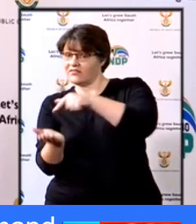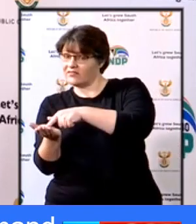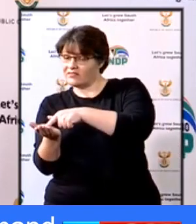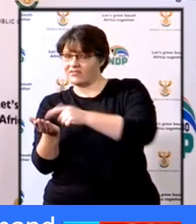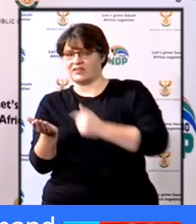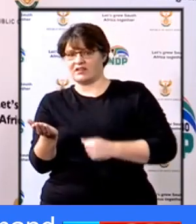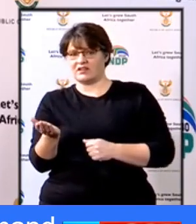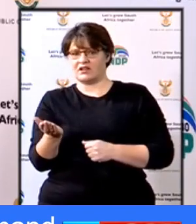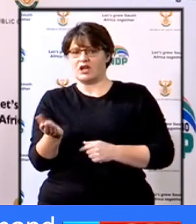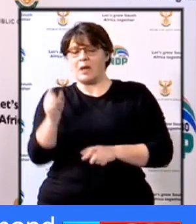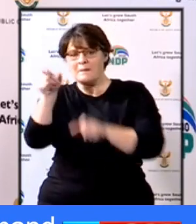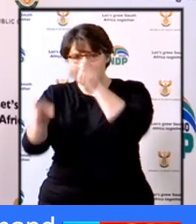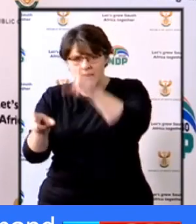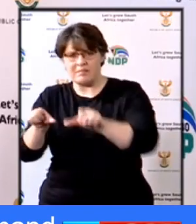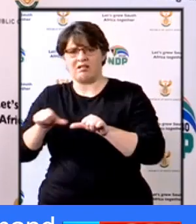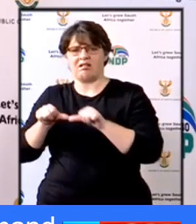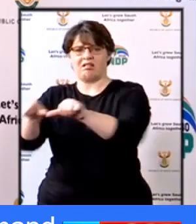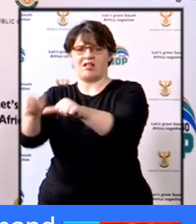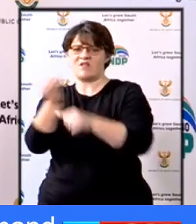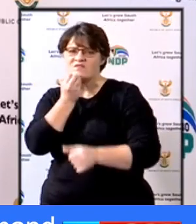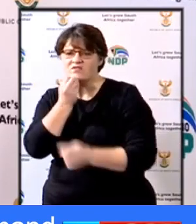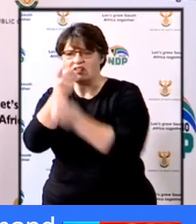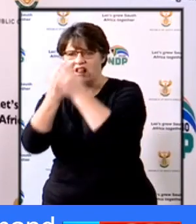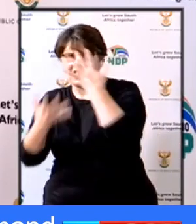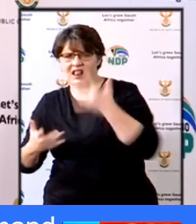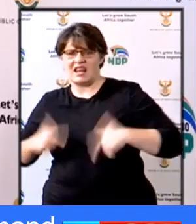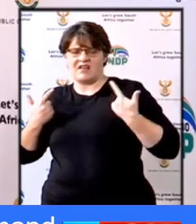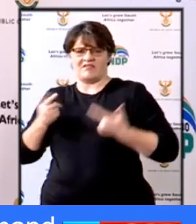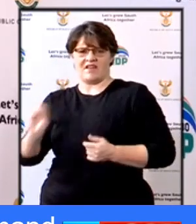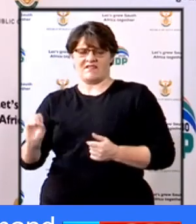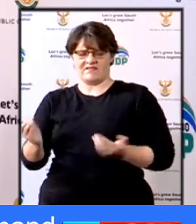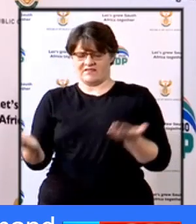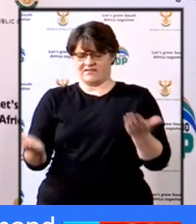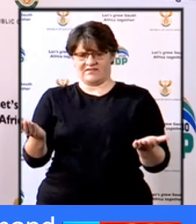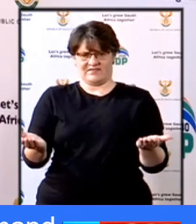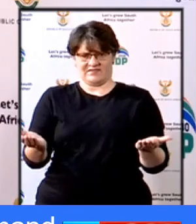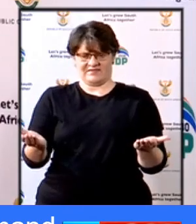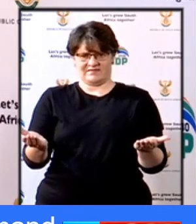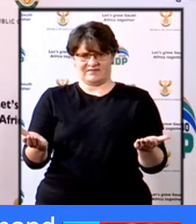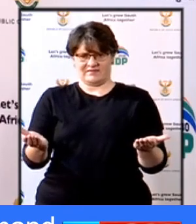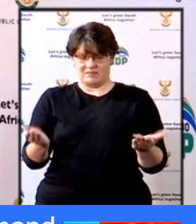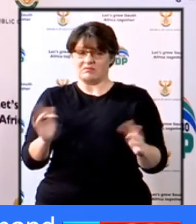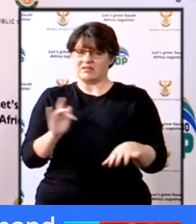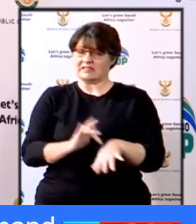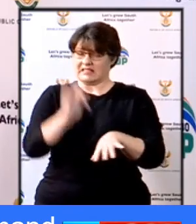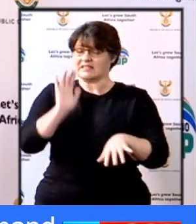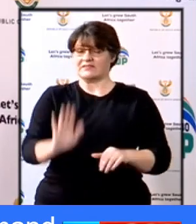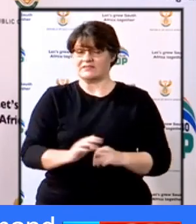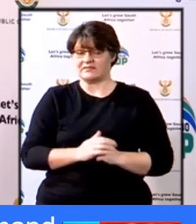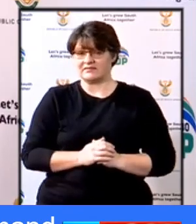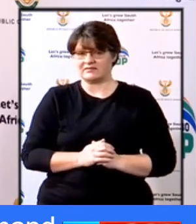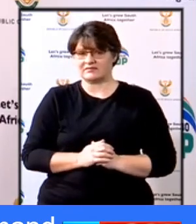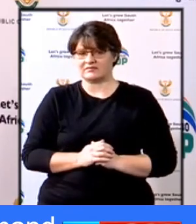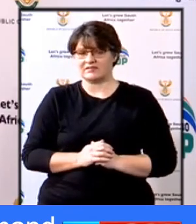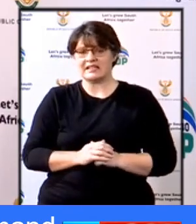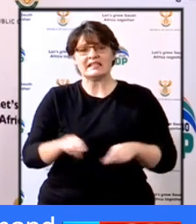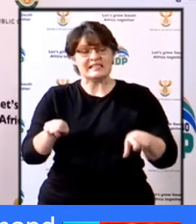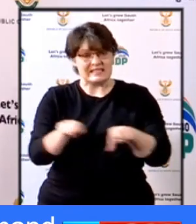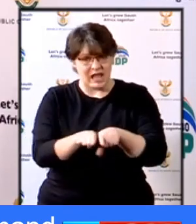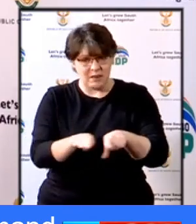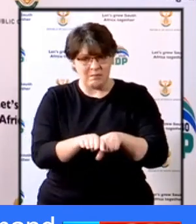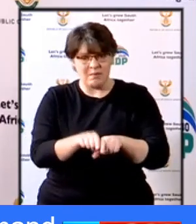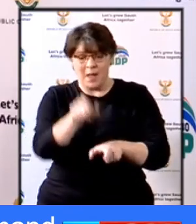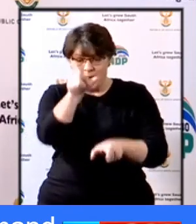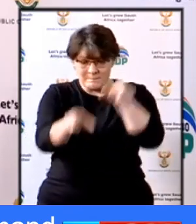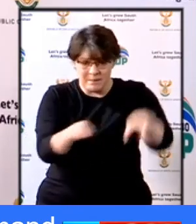the livelihoods of South Africans. It also requires greater responsibility and